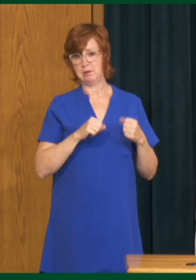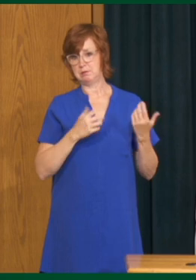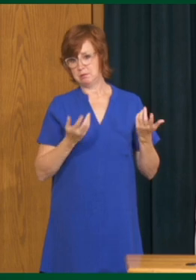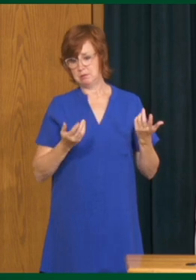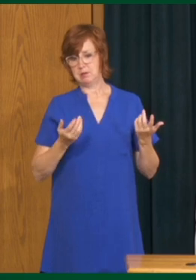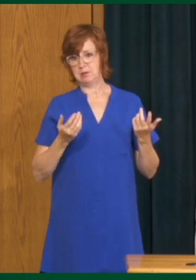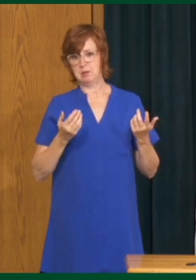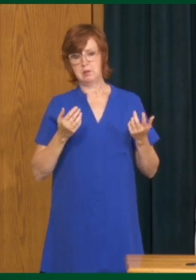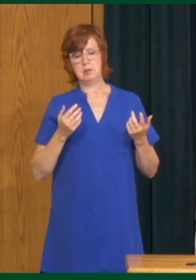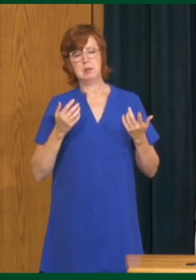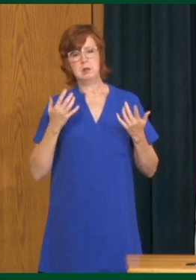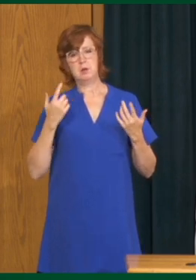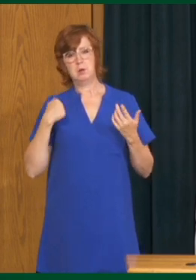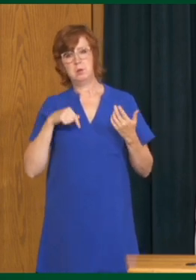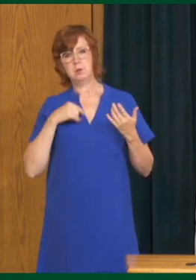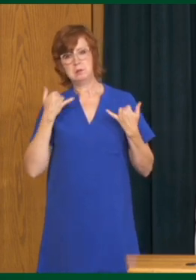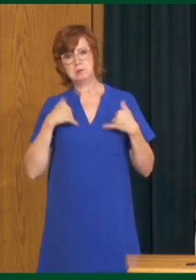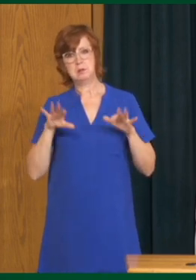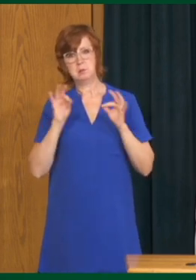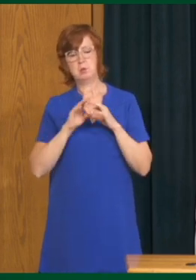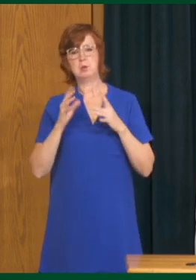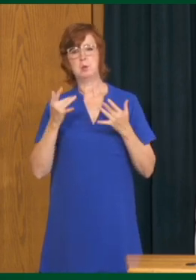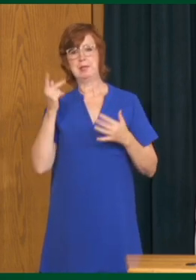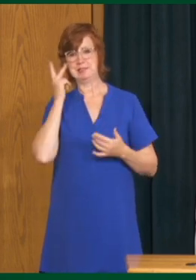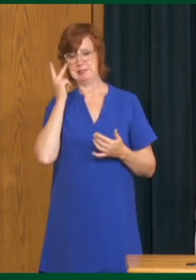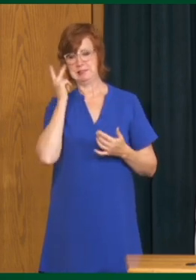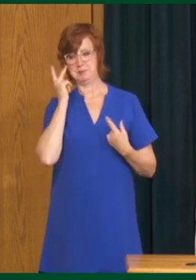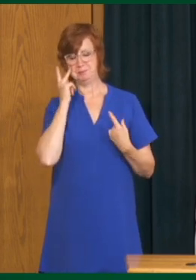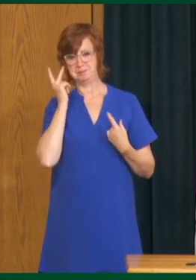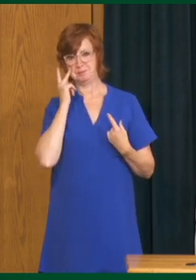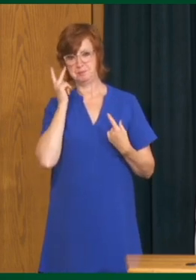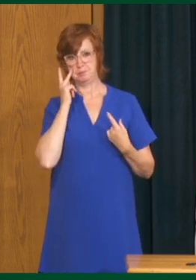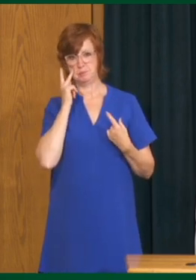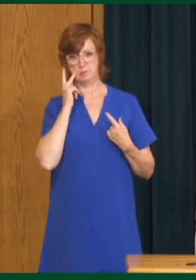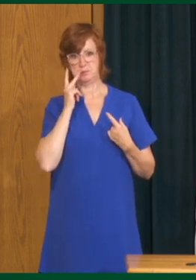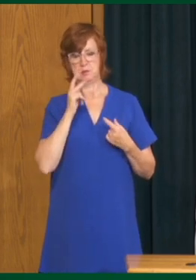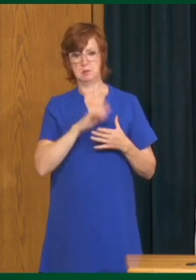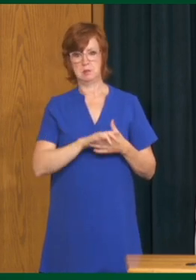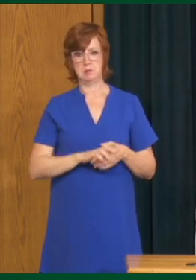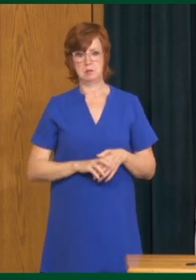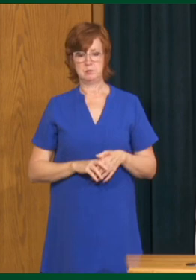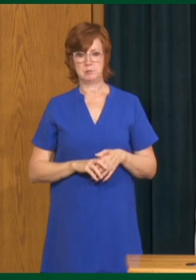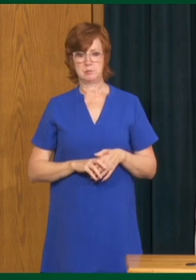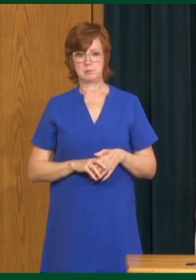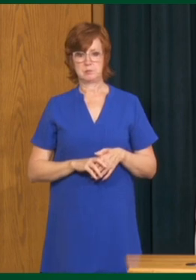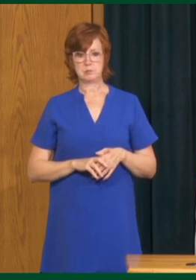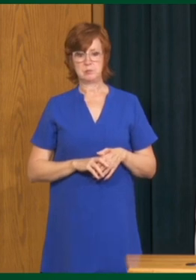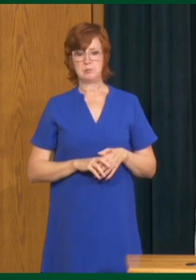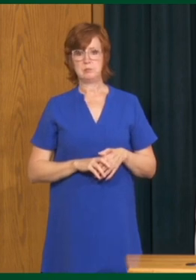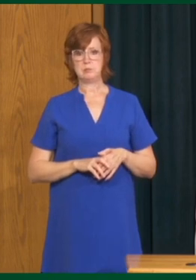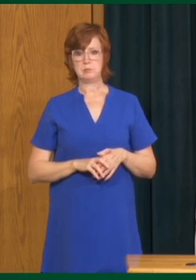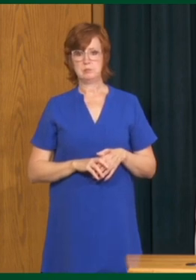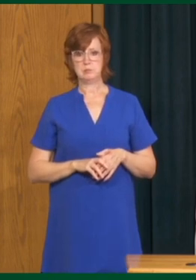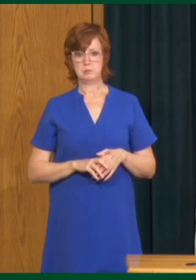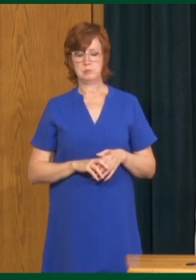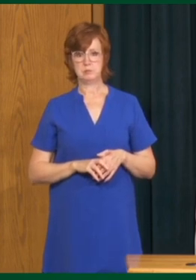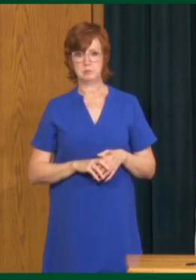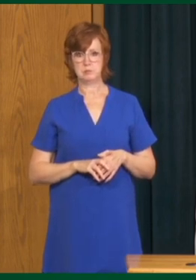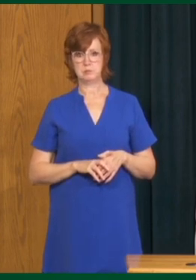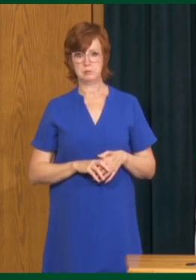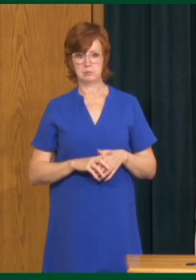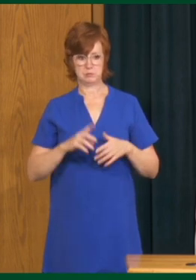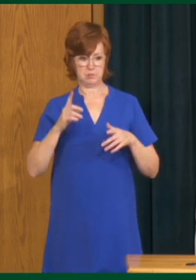to raise awareness both provincially and locally. And things change. Like after a week or 2, if things settle